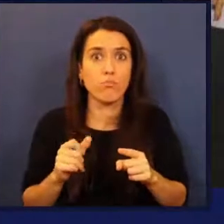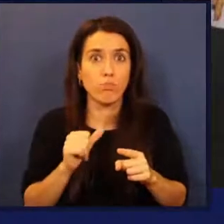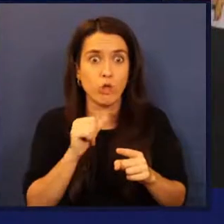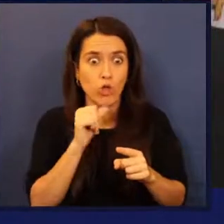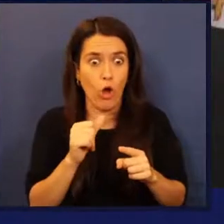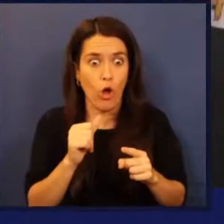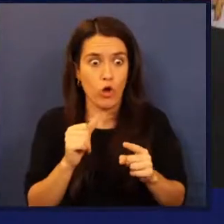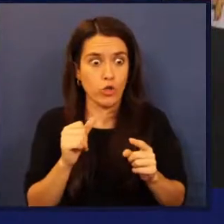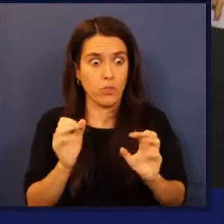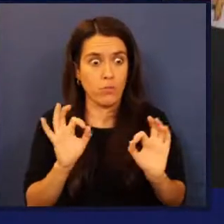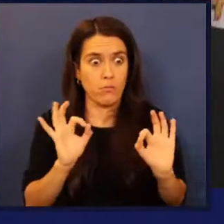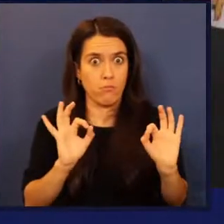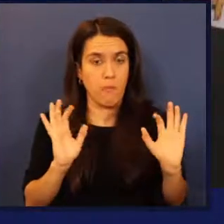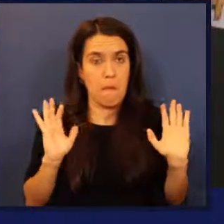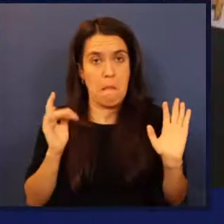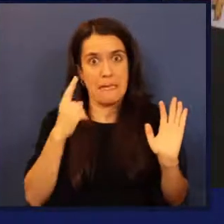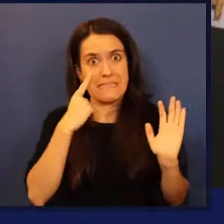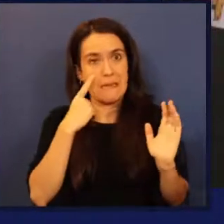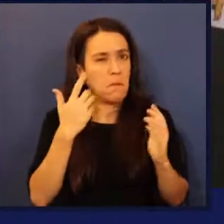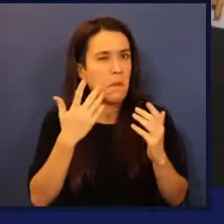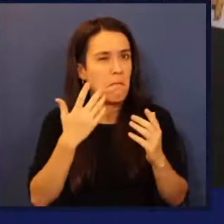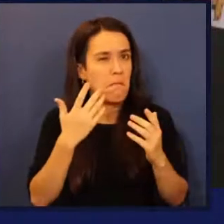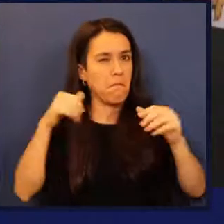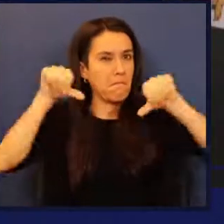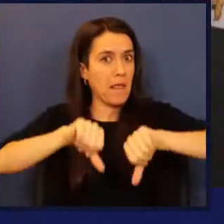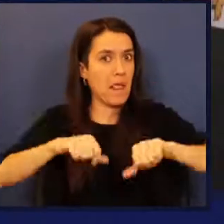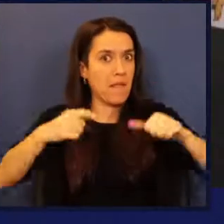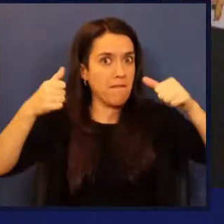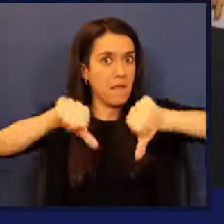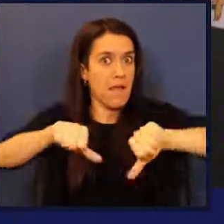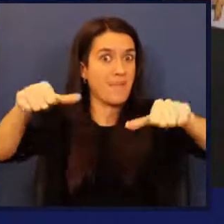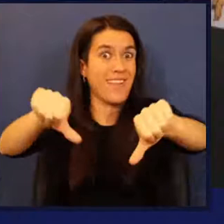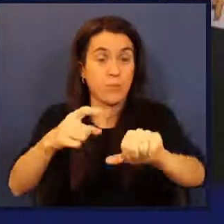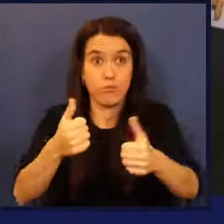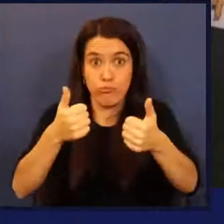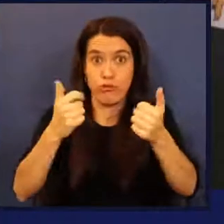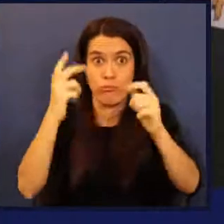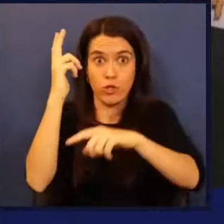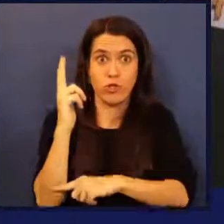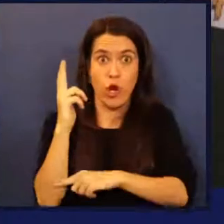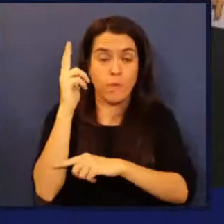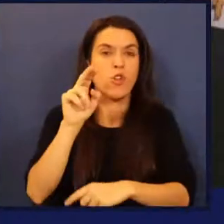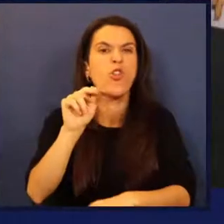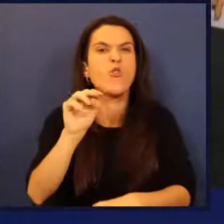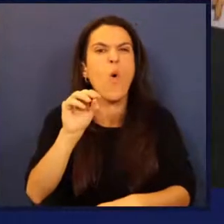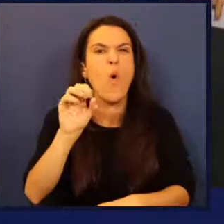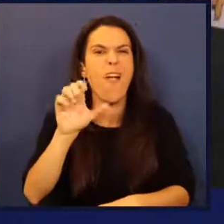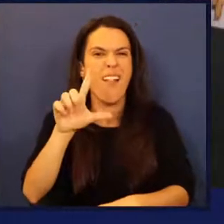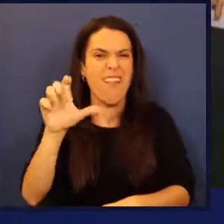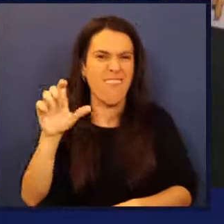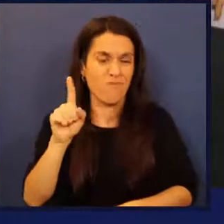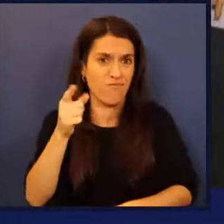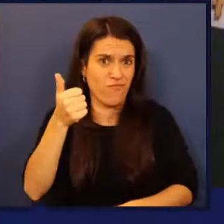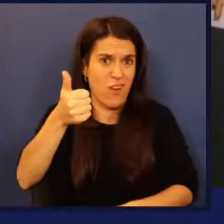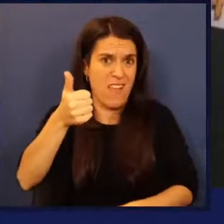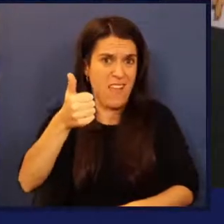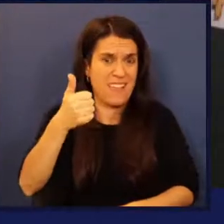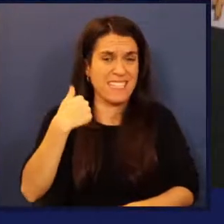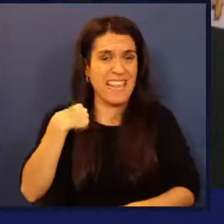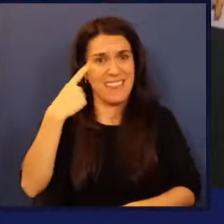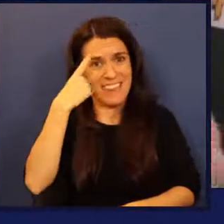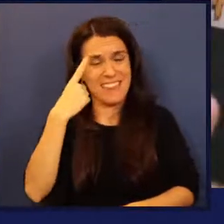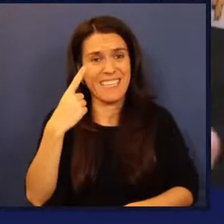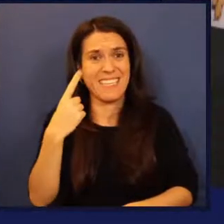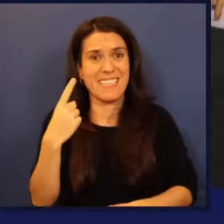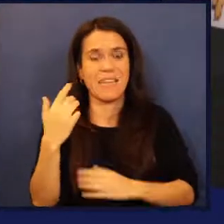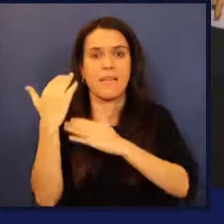unit tests and fail it. And that's like a really, really good start. But Noelle is right. The important responsible